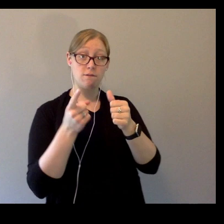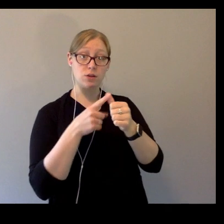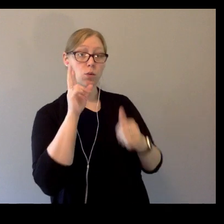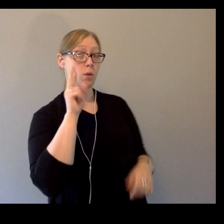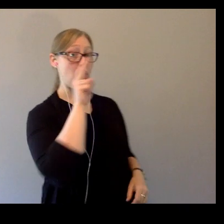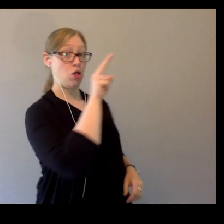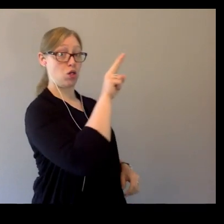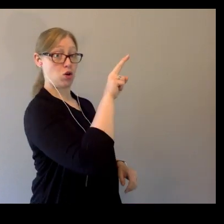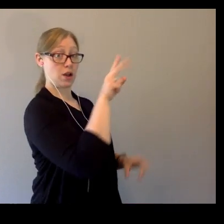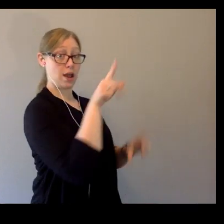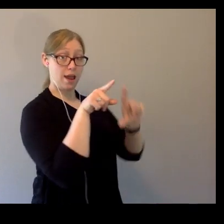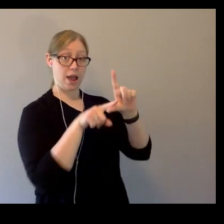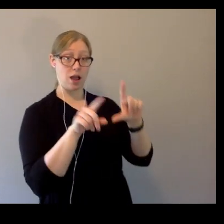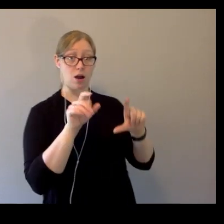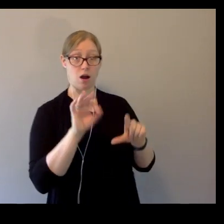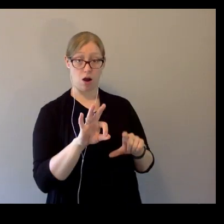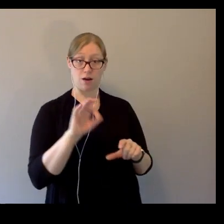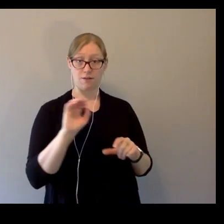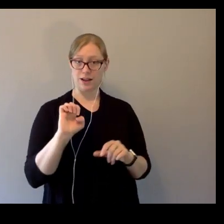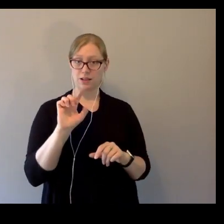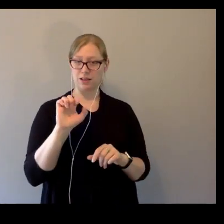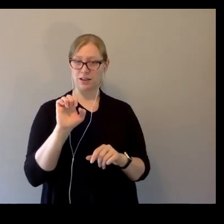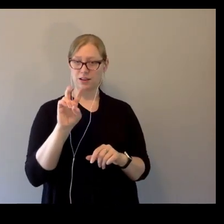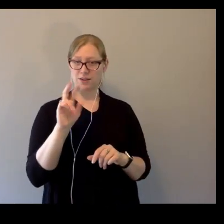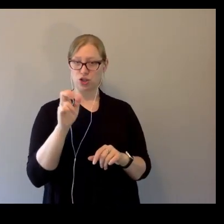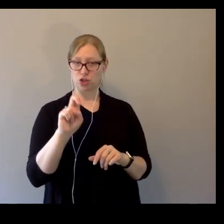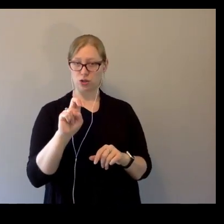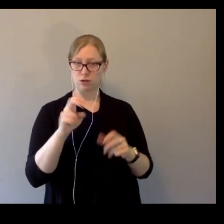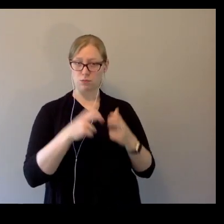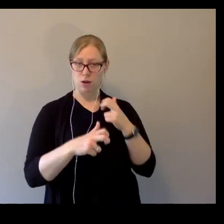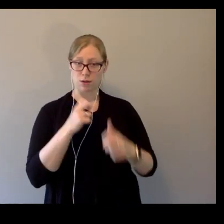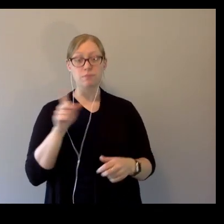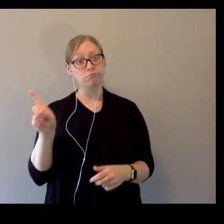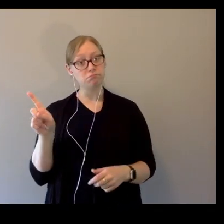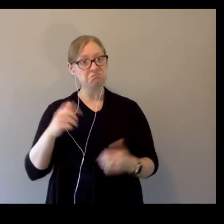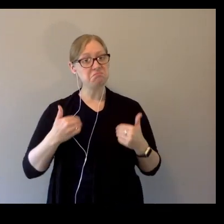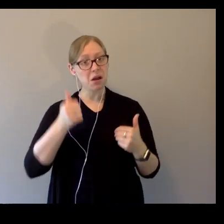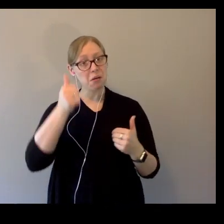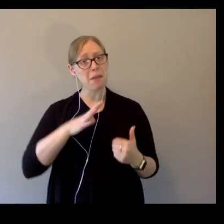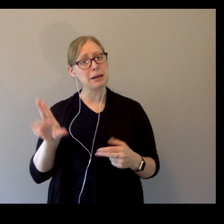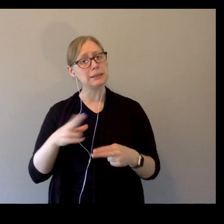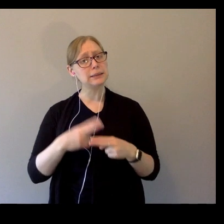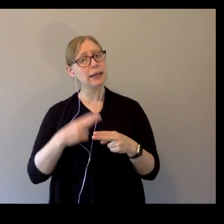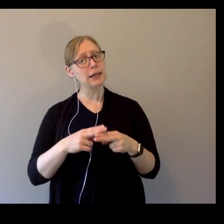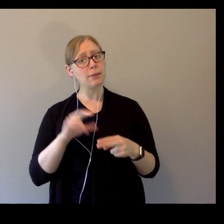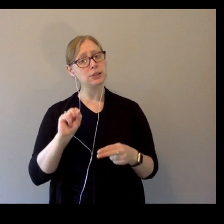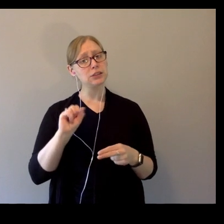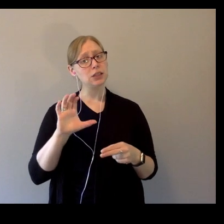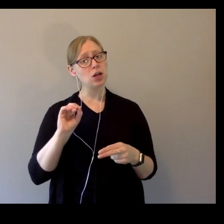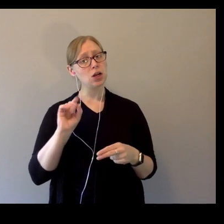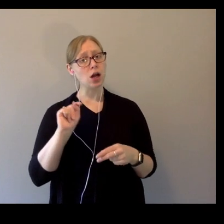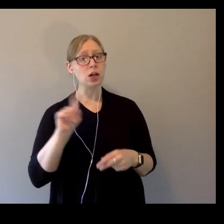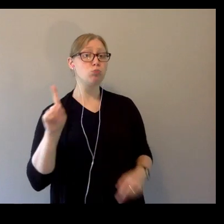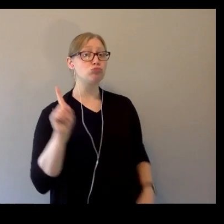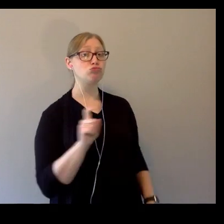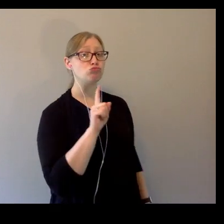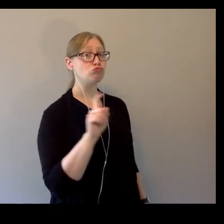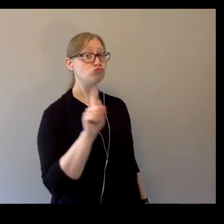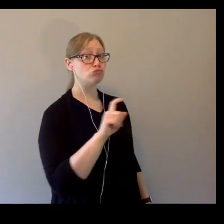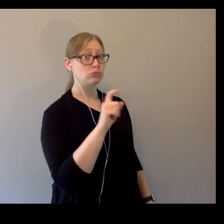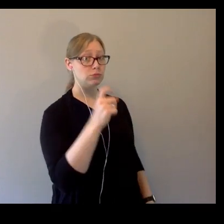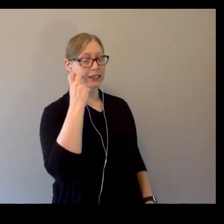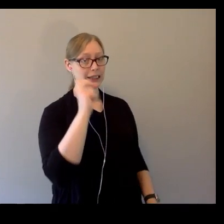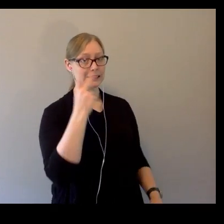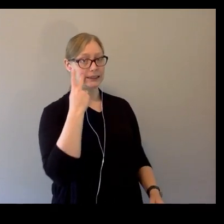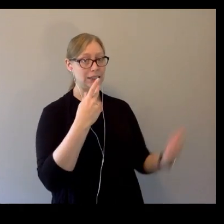problem. So here we have a young man named Scott, and he's walking along the ground, and we can see that there's a tree above, or a tree